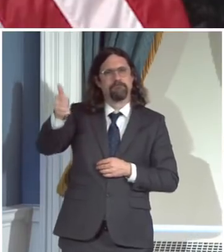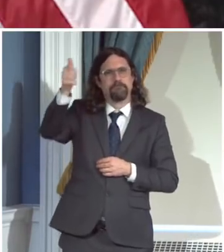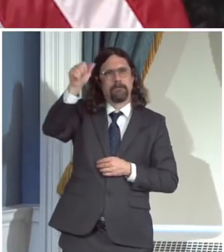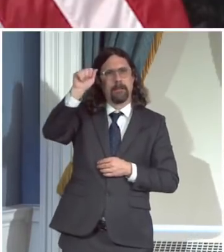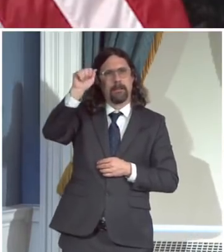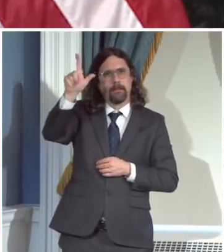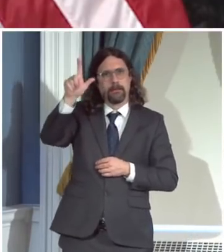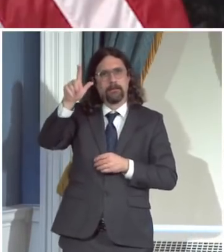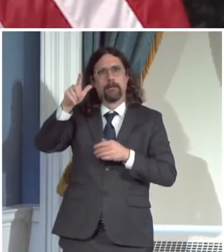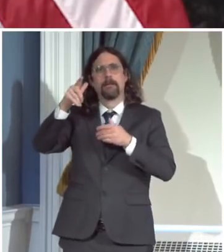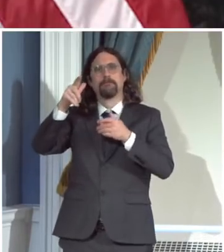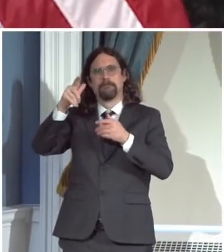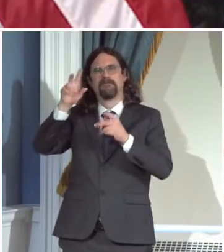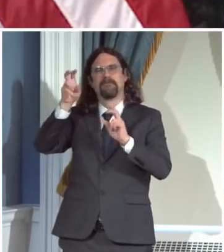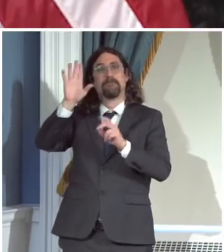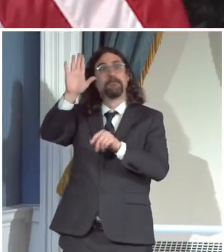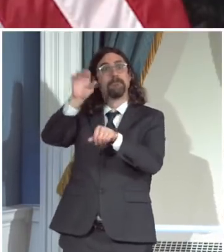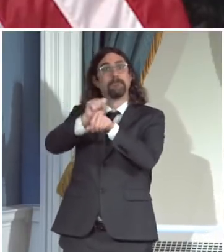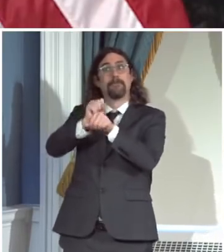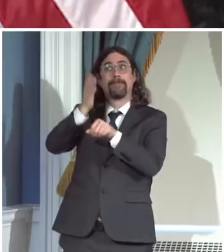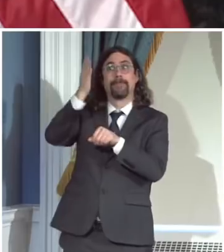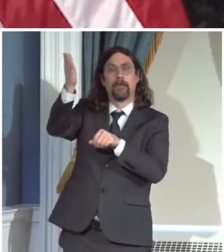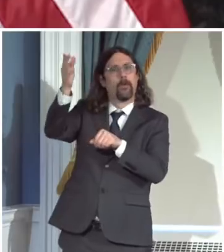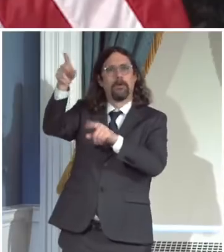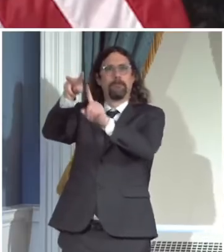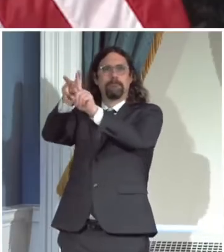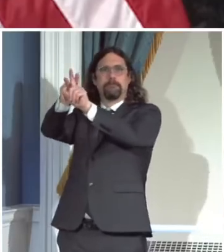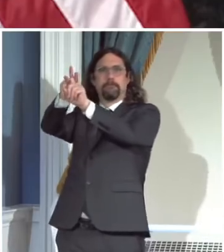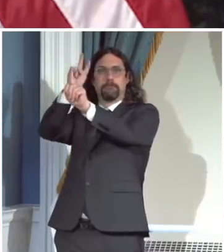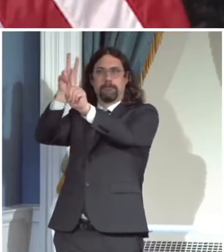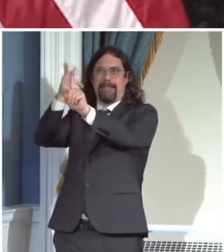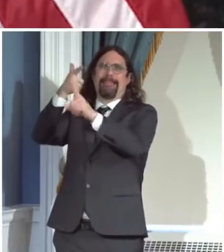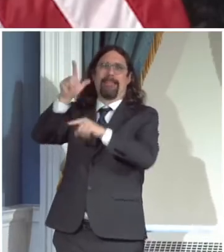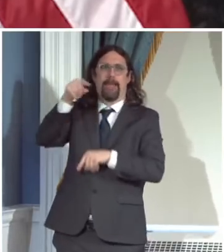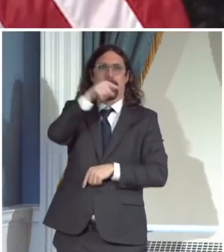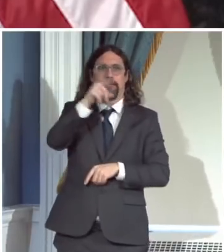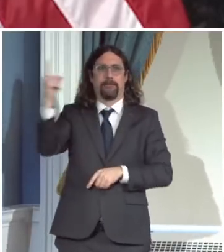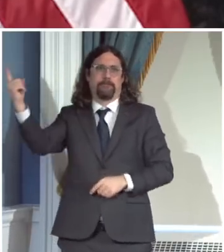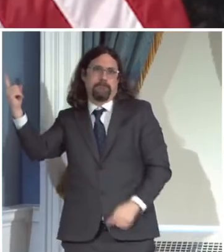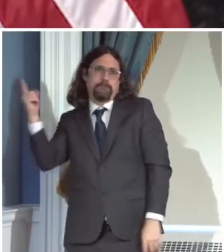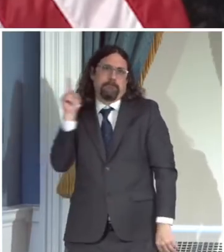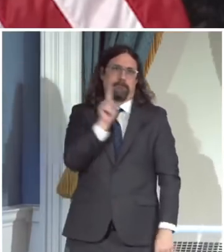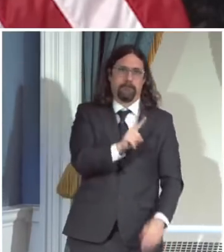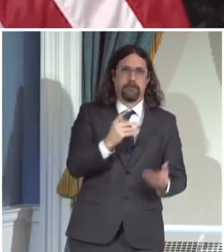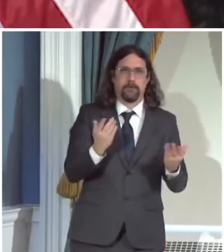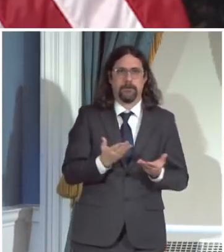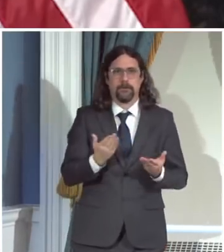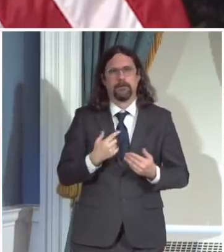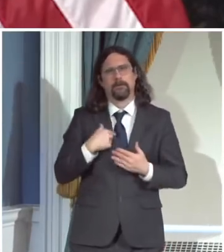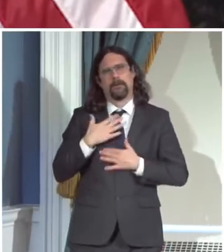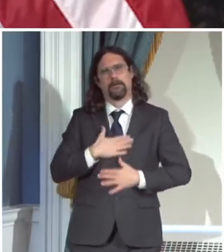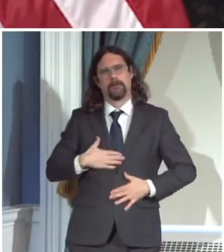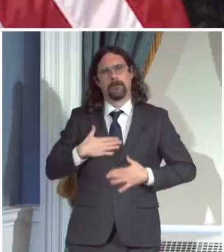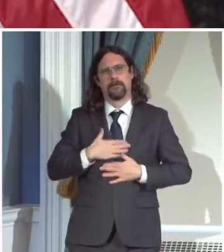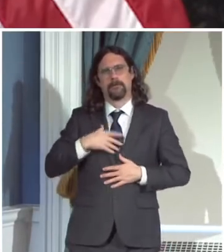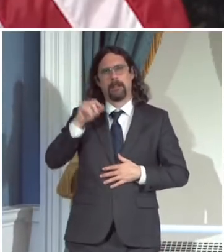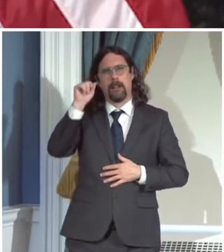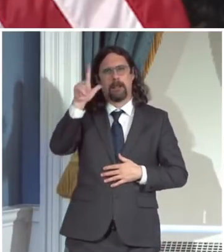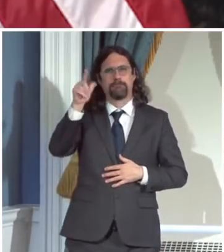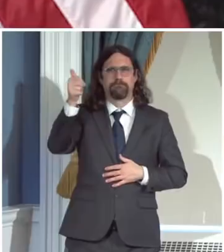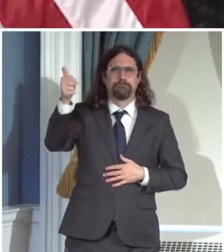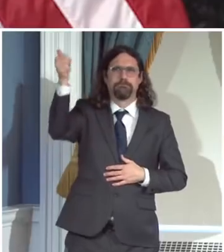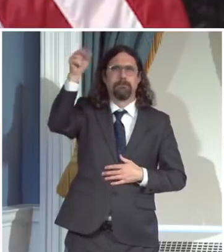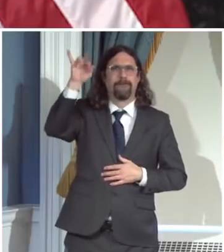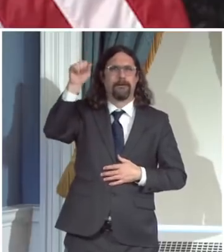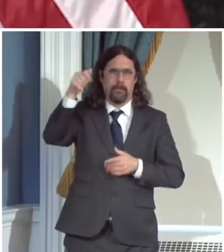be truly life-saving. So a profound thanks to you. Now, that team, as I mentioned, the